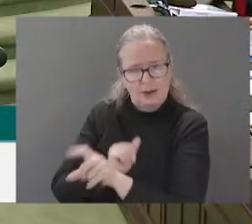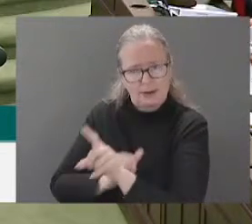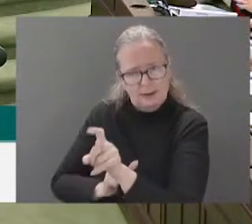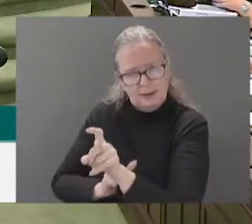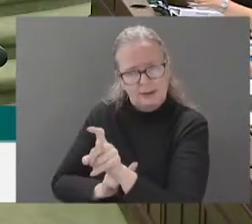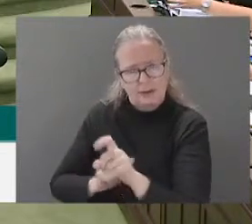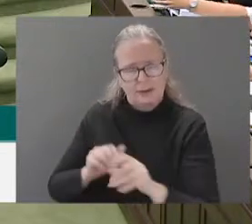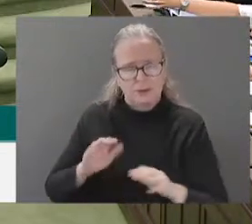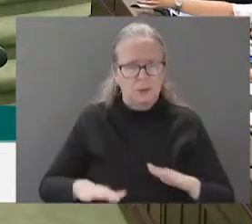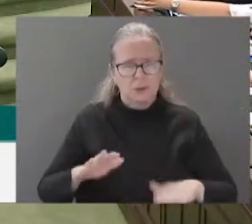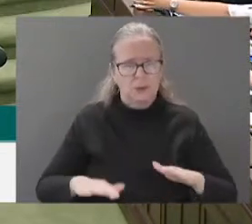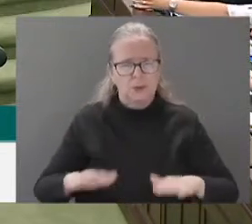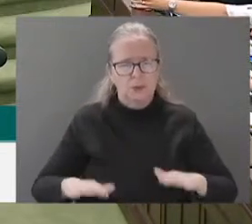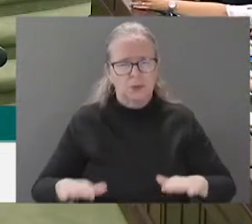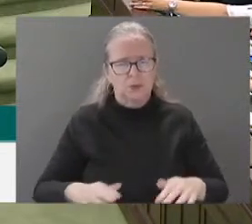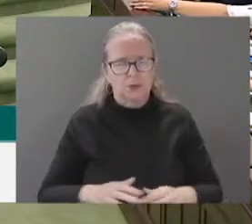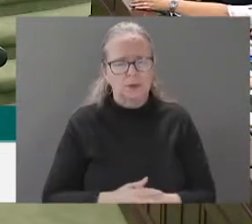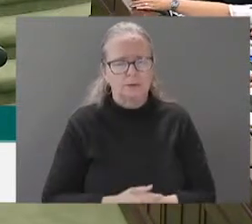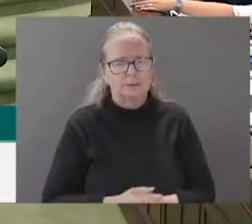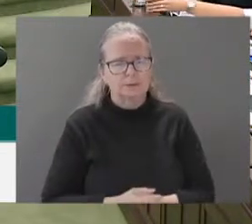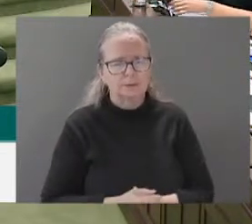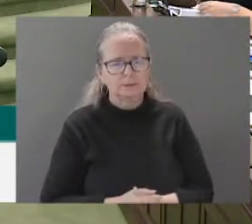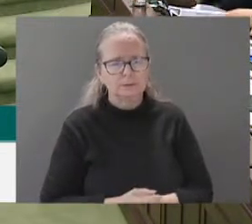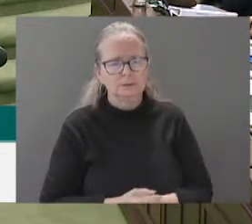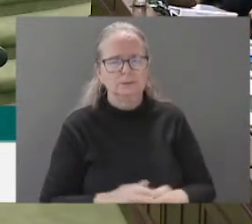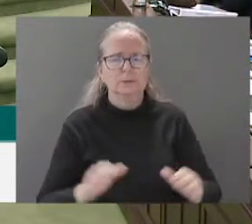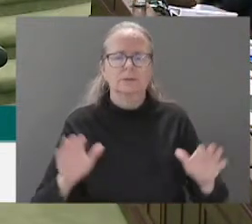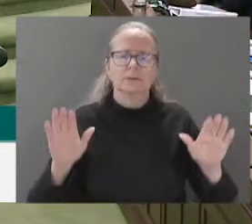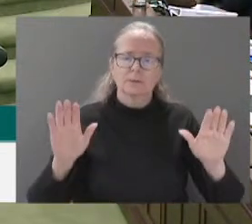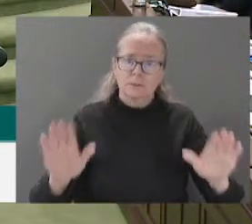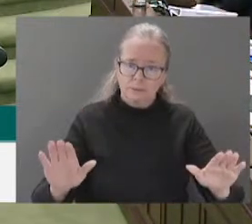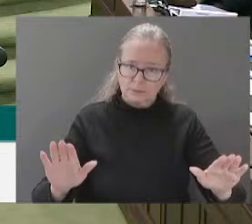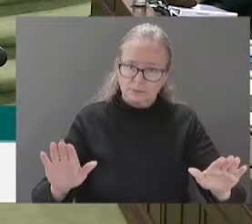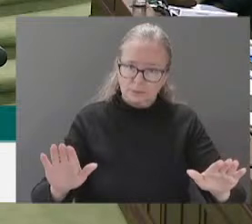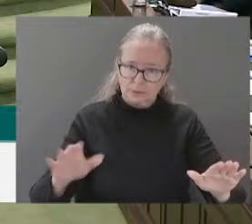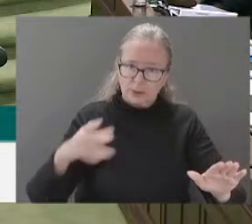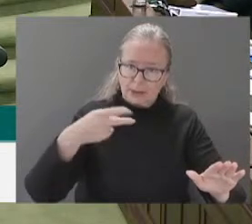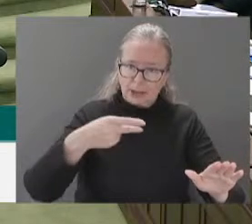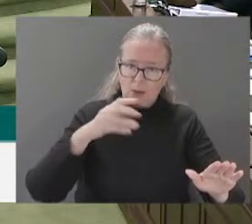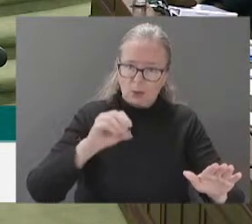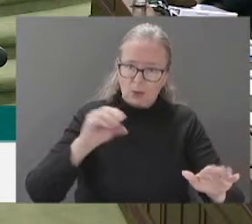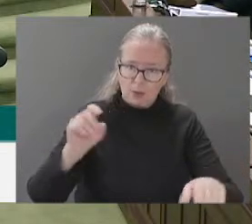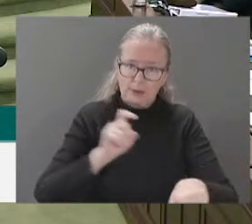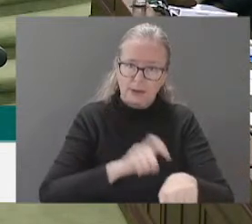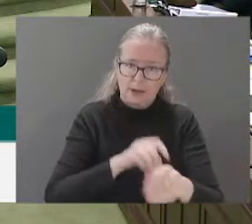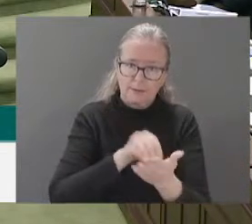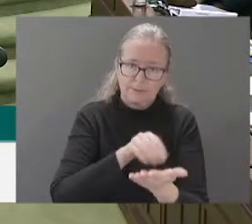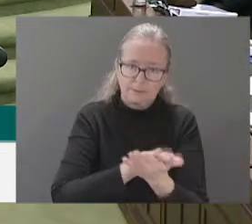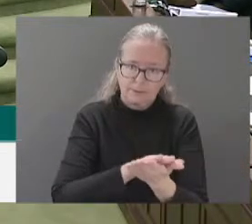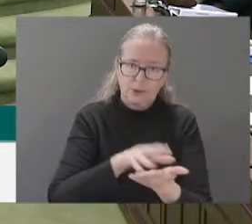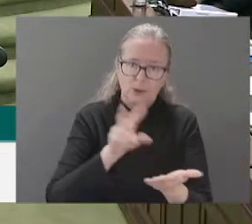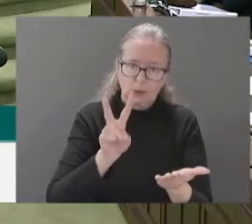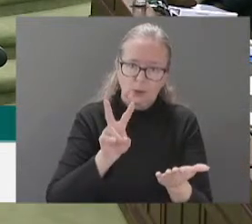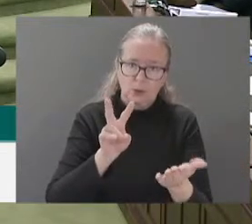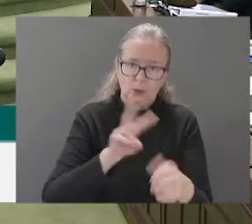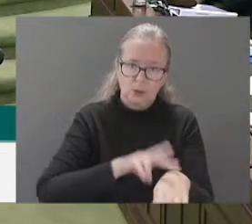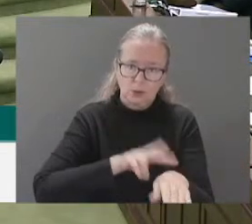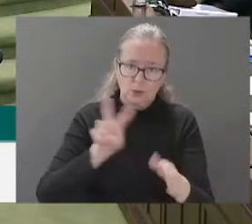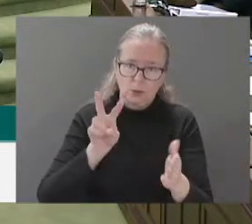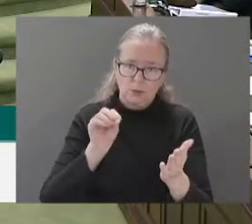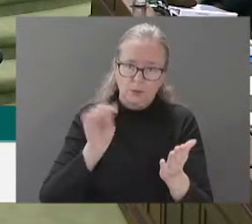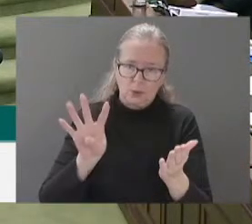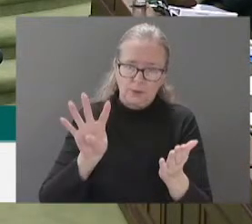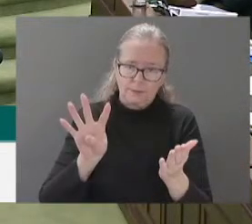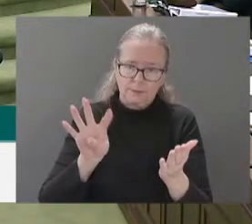province uh a point of order is noted at 204 but as I mentioned uh two questions ago The Honorable